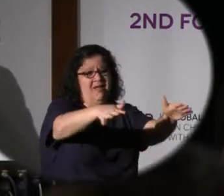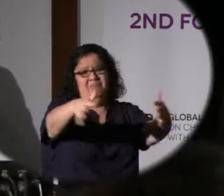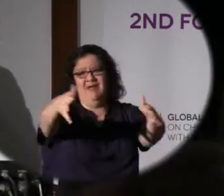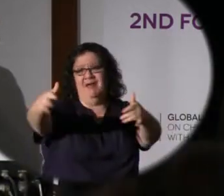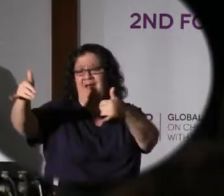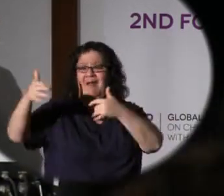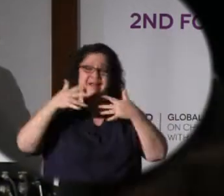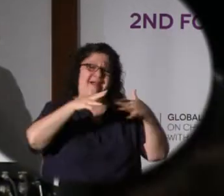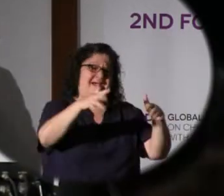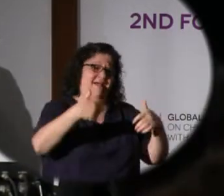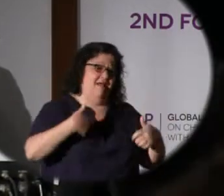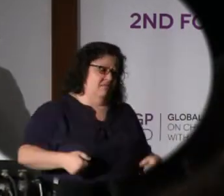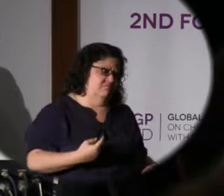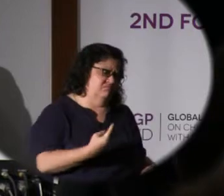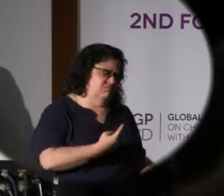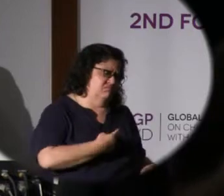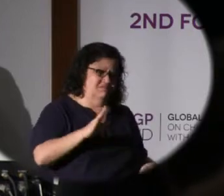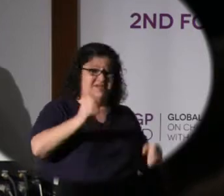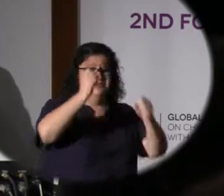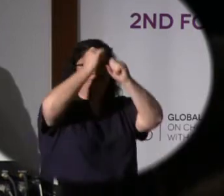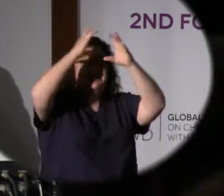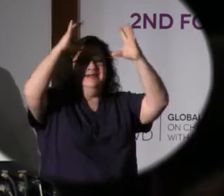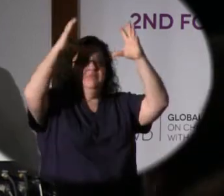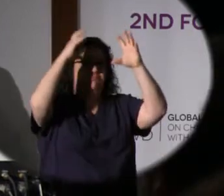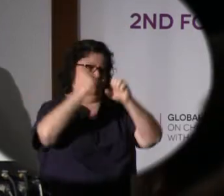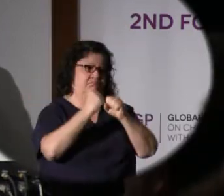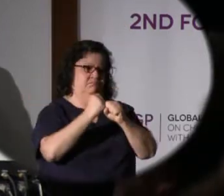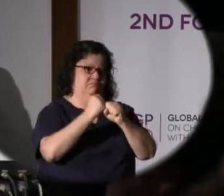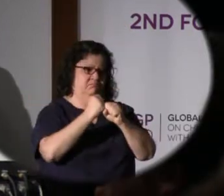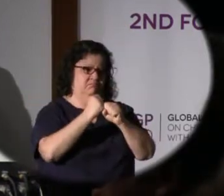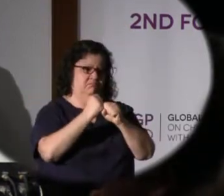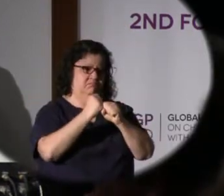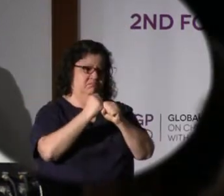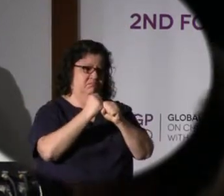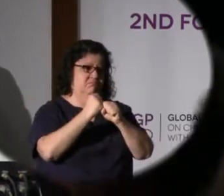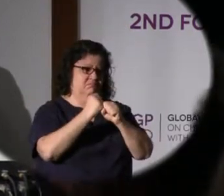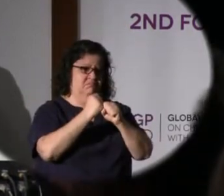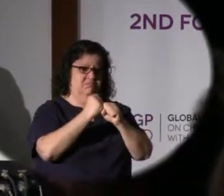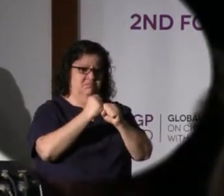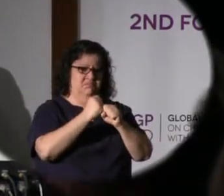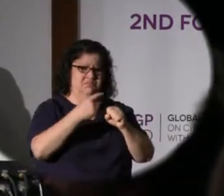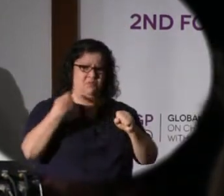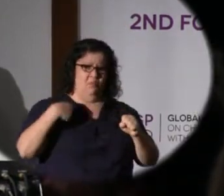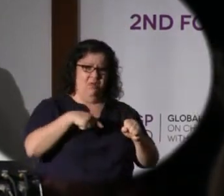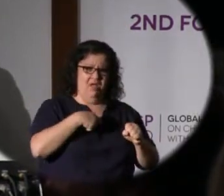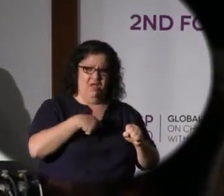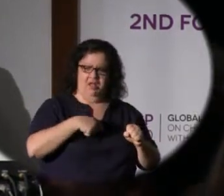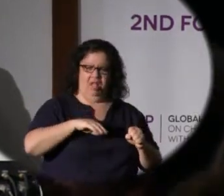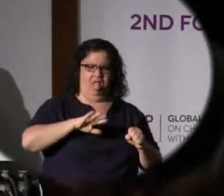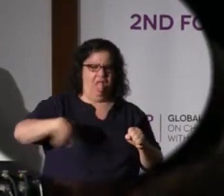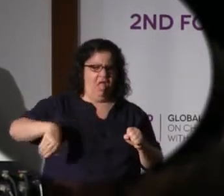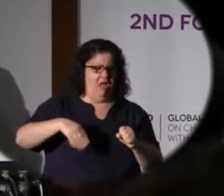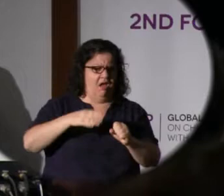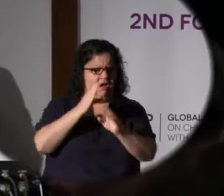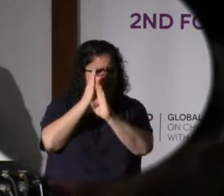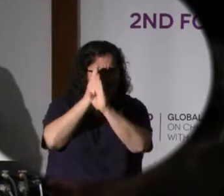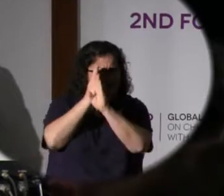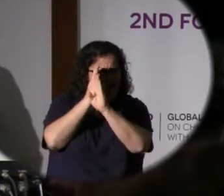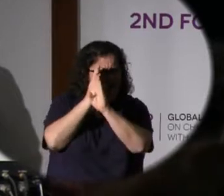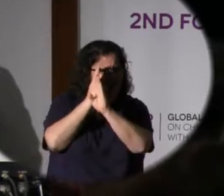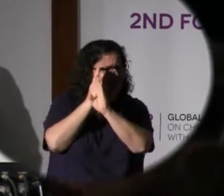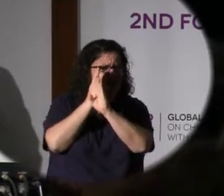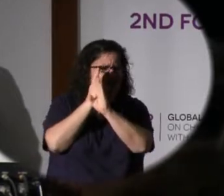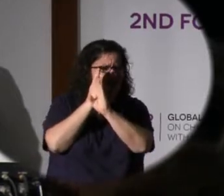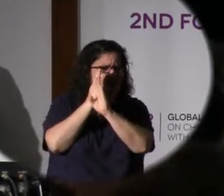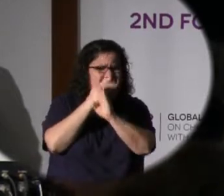person has, when we fail to hear their demands for justice, for an equal chance to unleash their talents